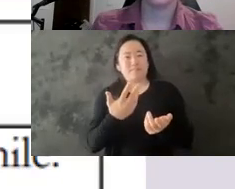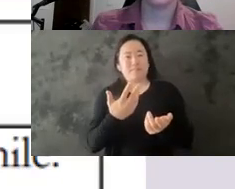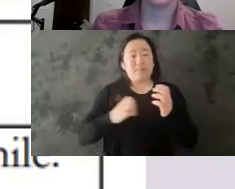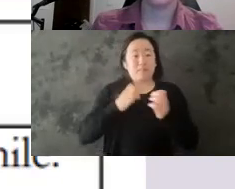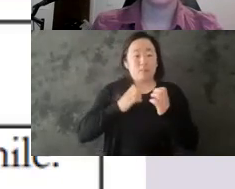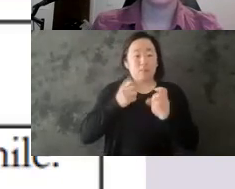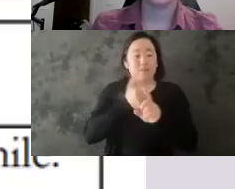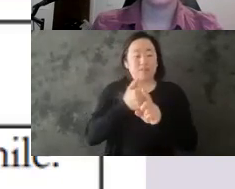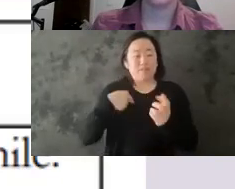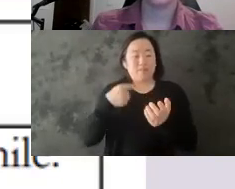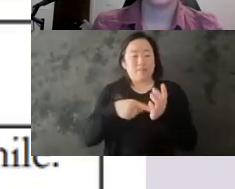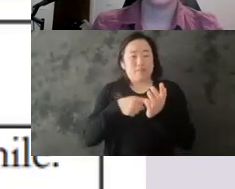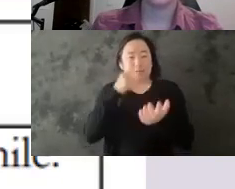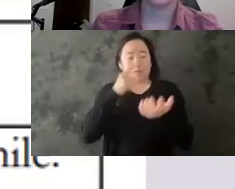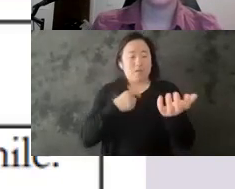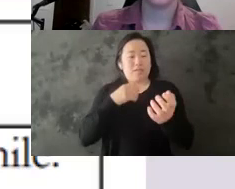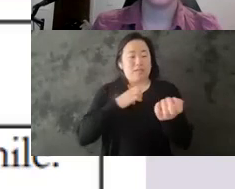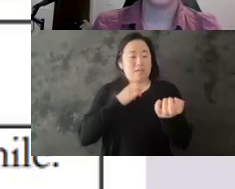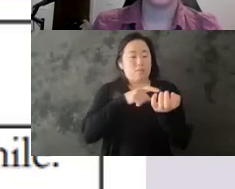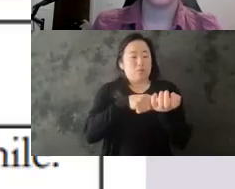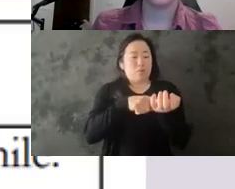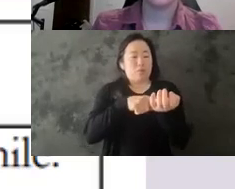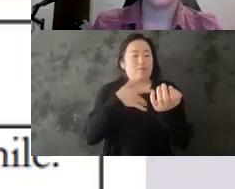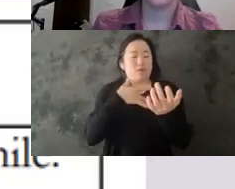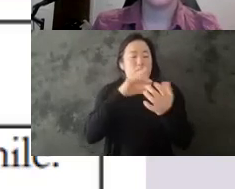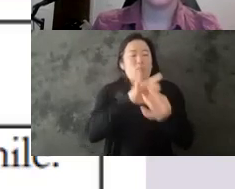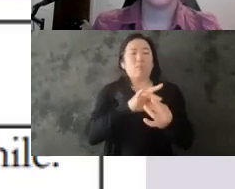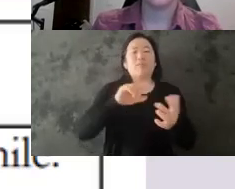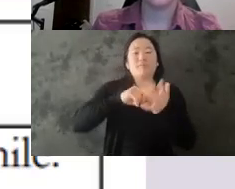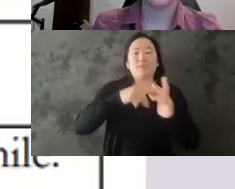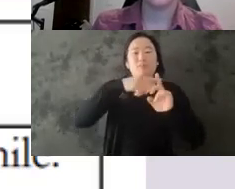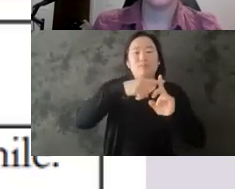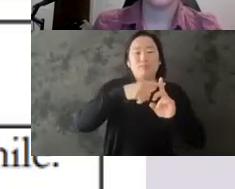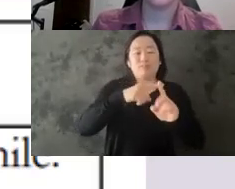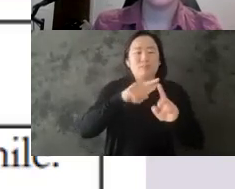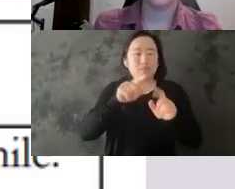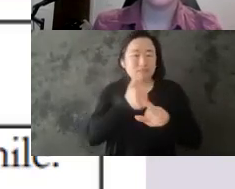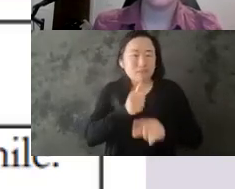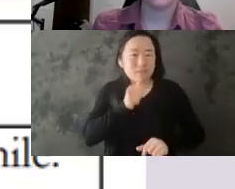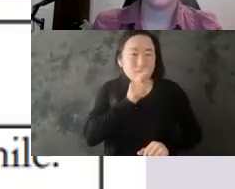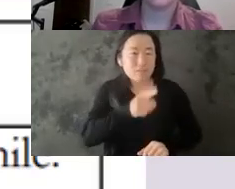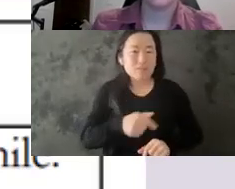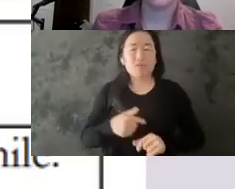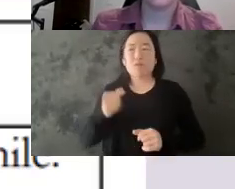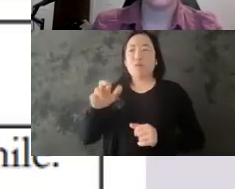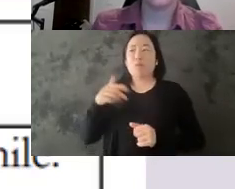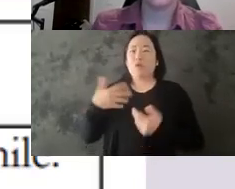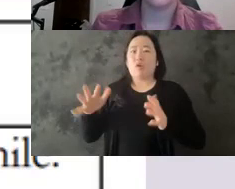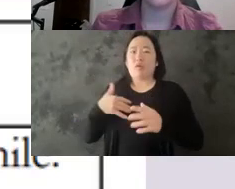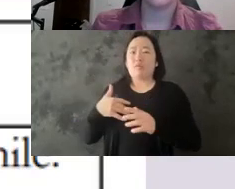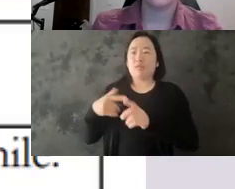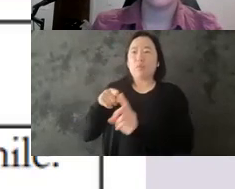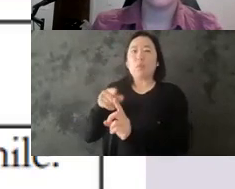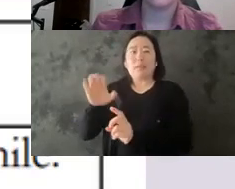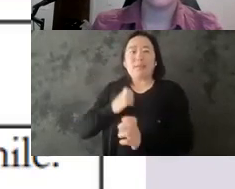that sometimes we can't take them at face value and think of like, what role is this playing, because we're so quick to label them as good or